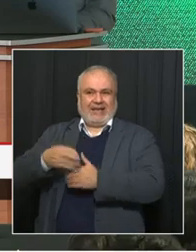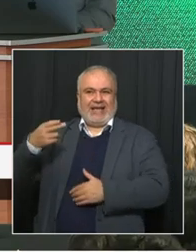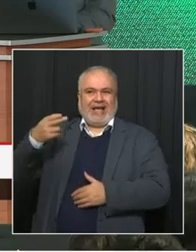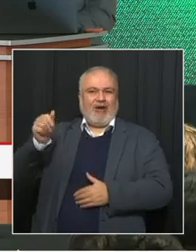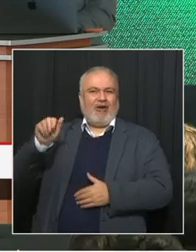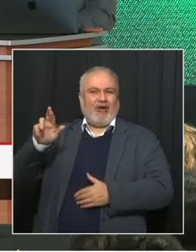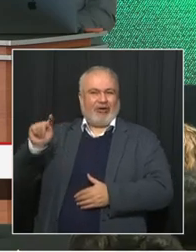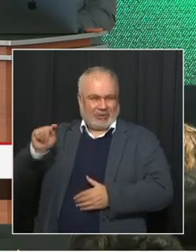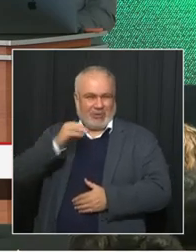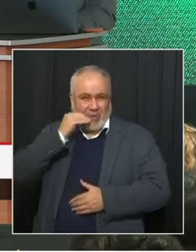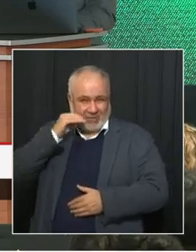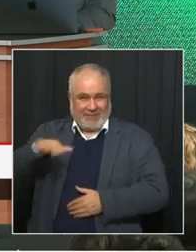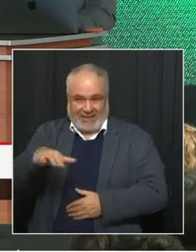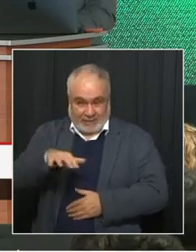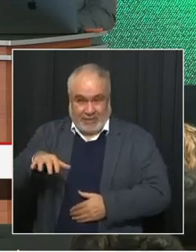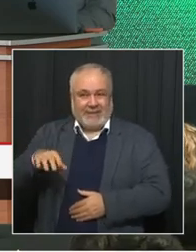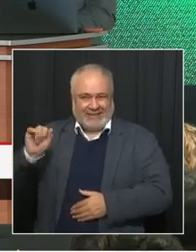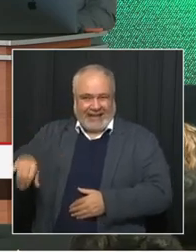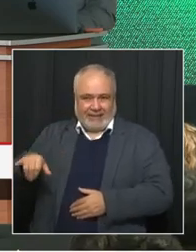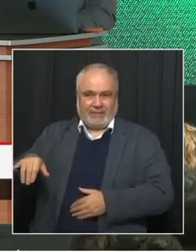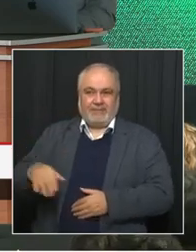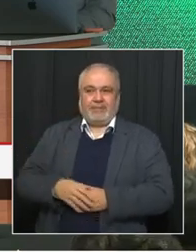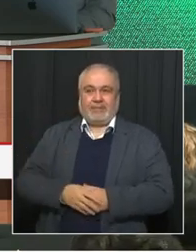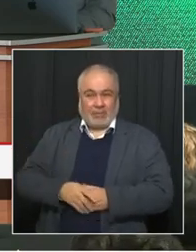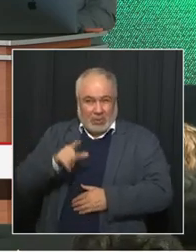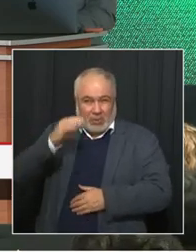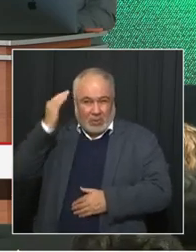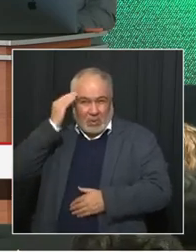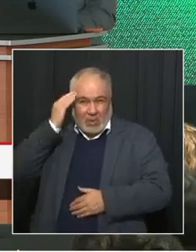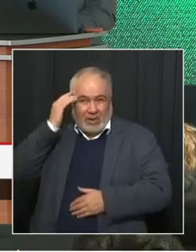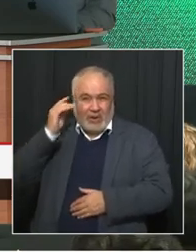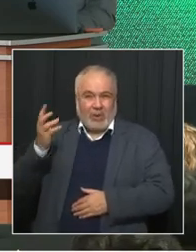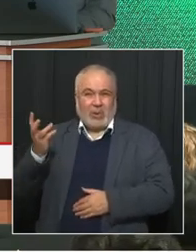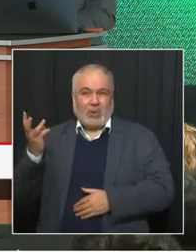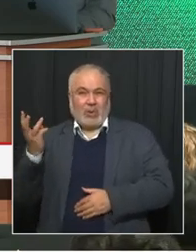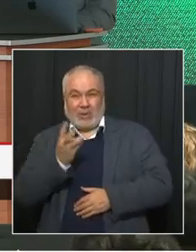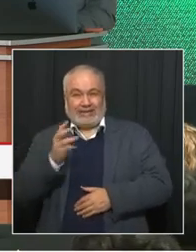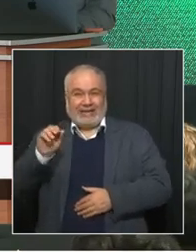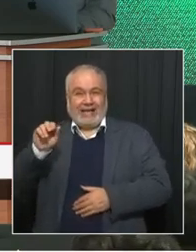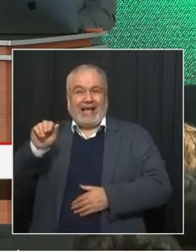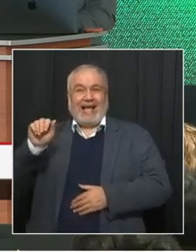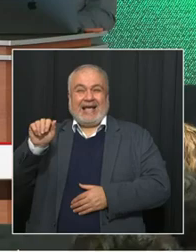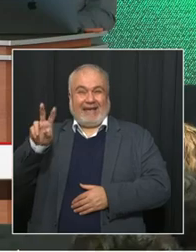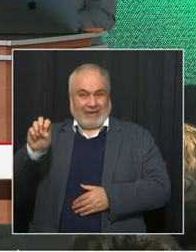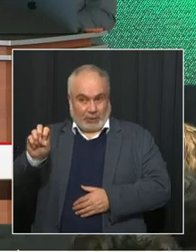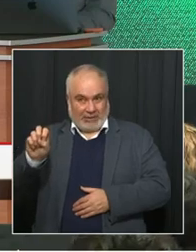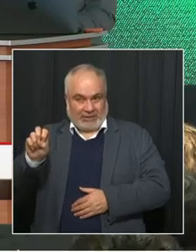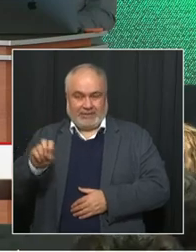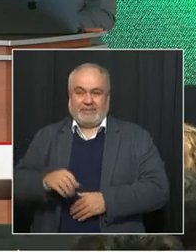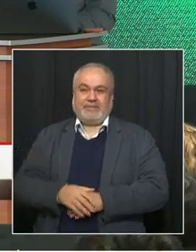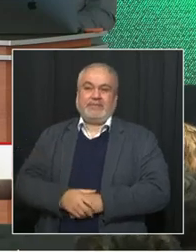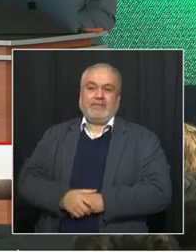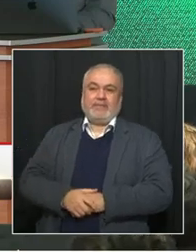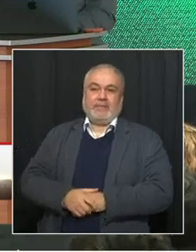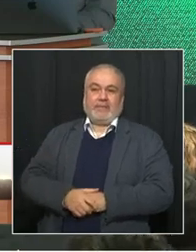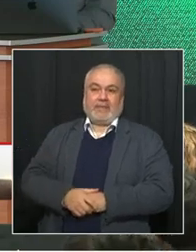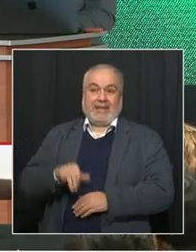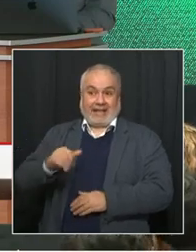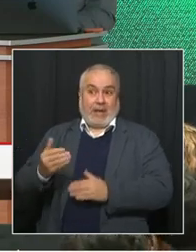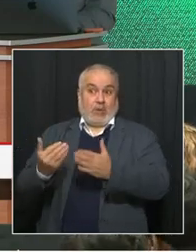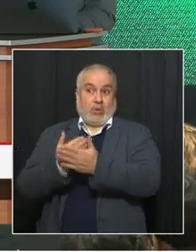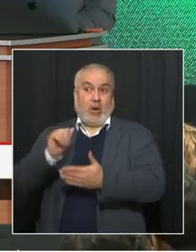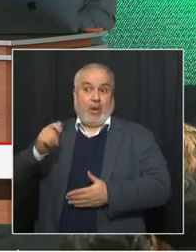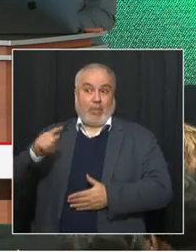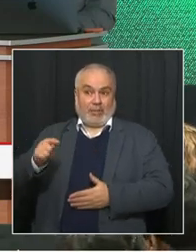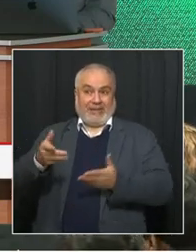Home on Western Avenue. And there is new apartments there for seniors. And